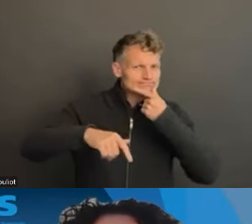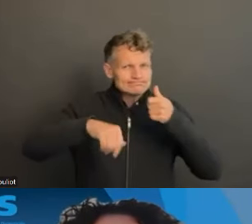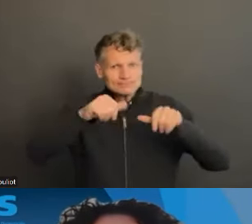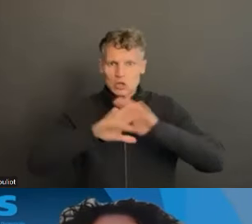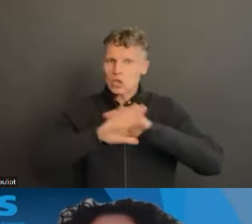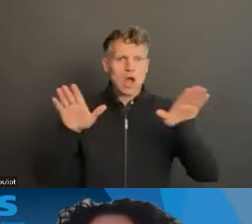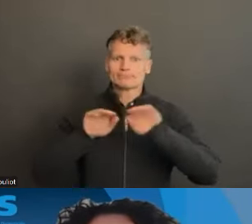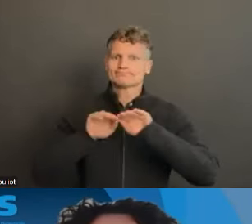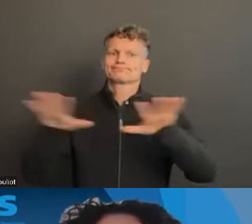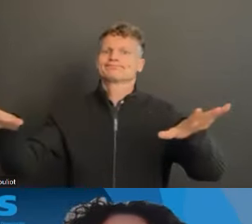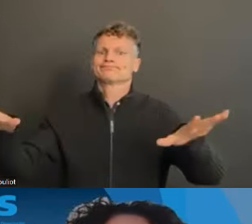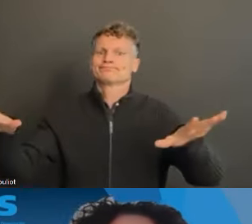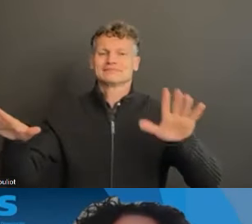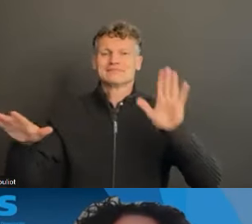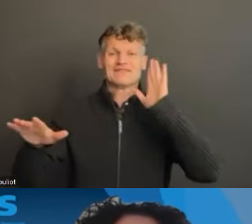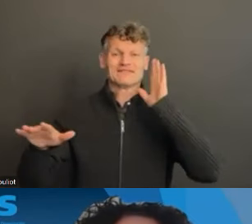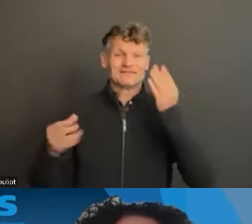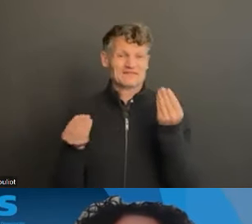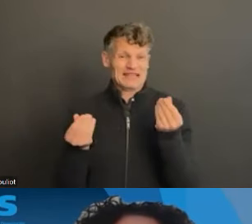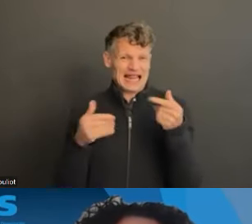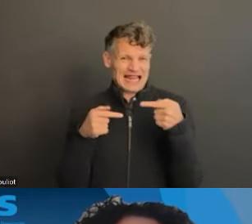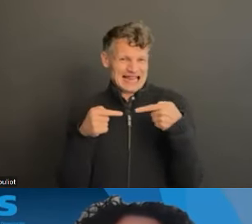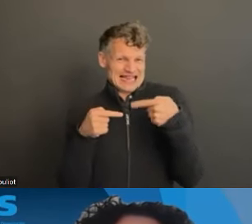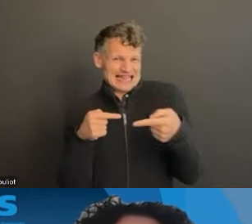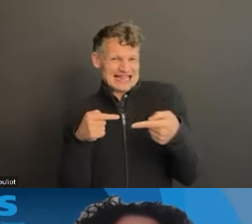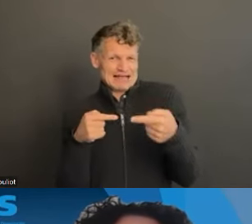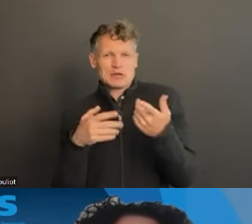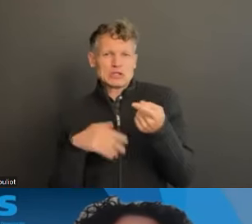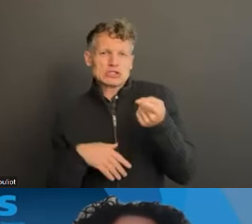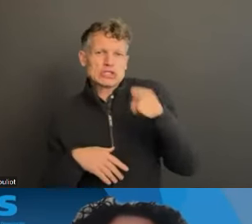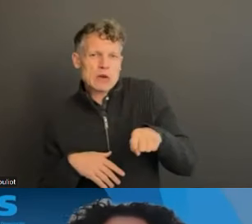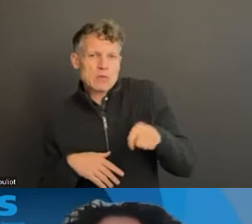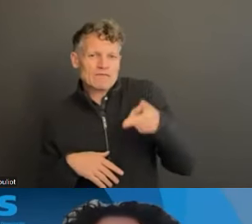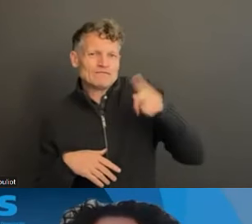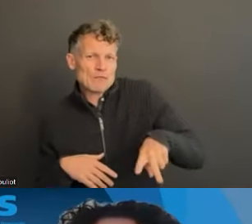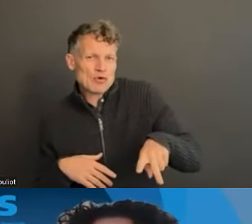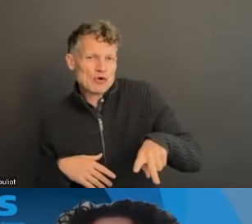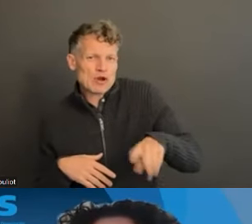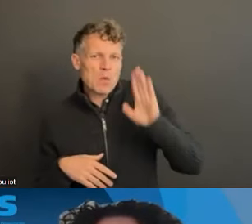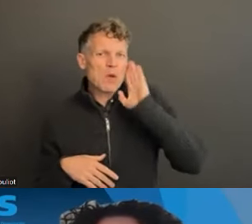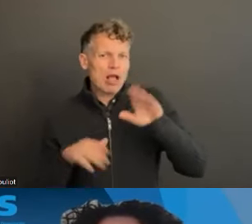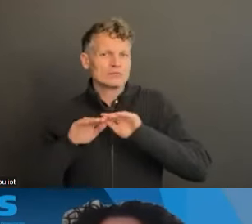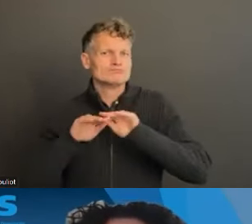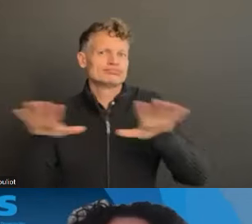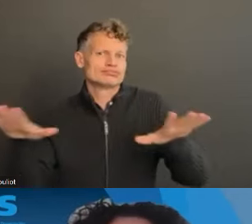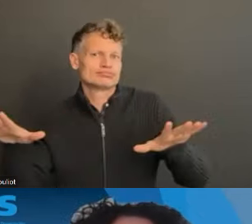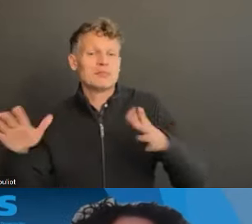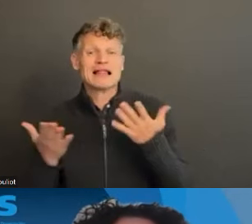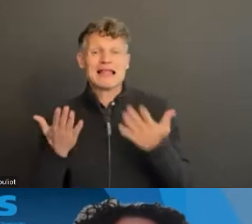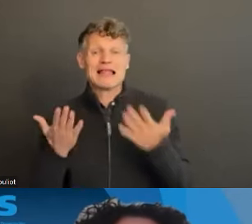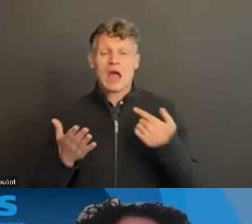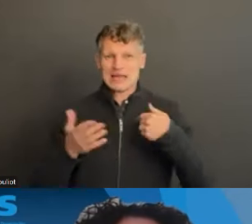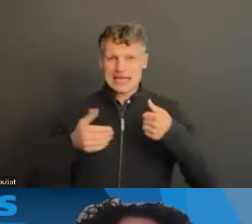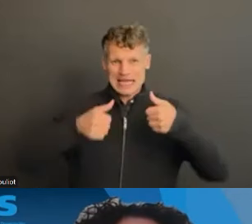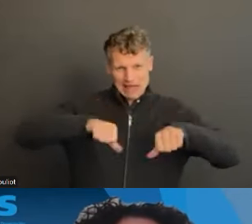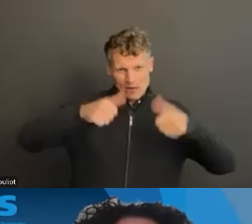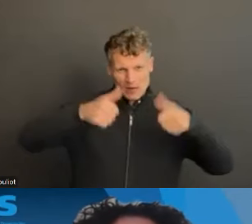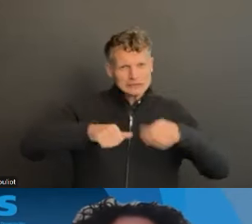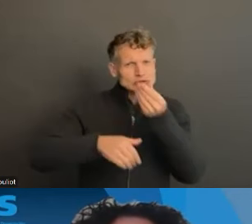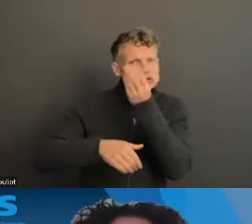nations. We are right now in the process of internal evaluation and also with some of the countries in which we